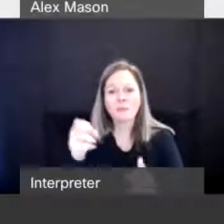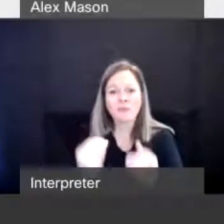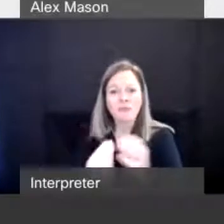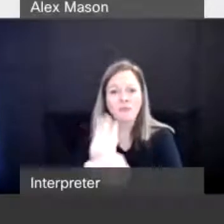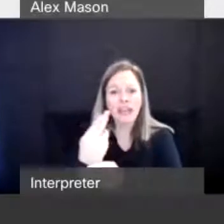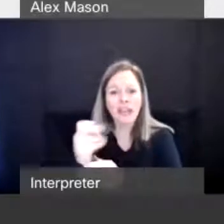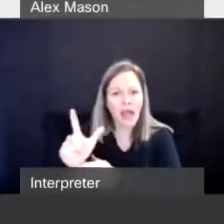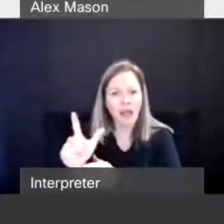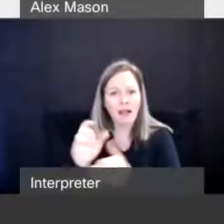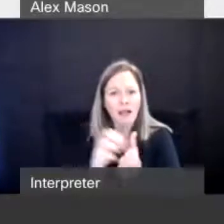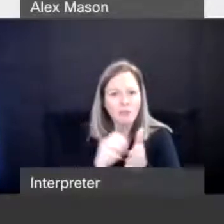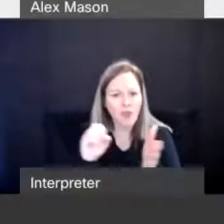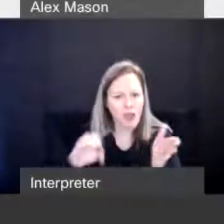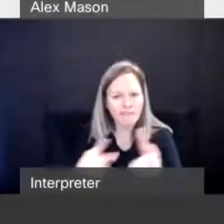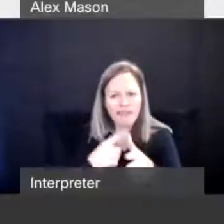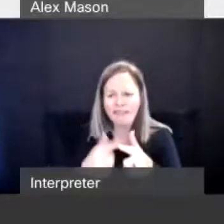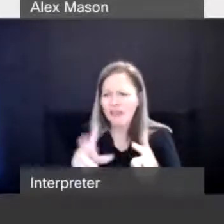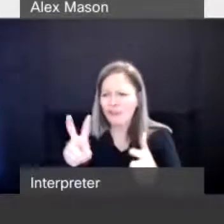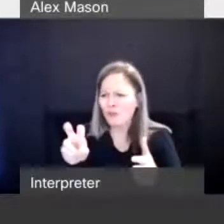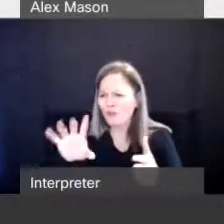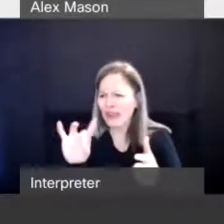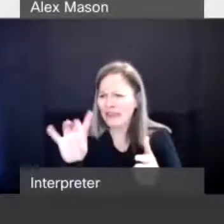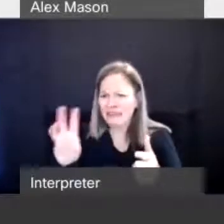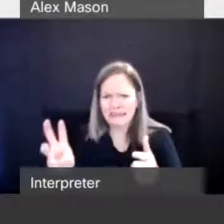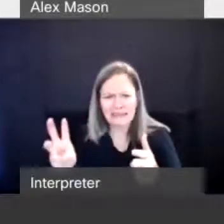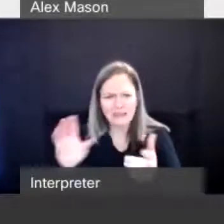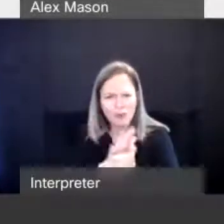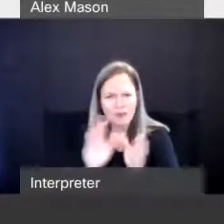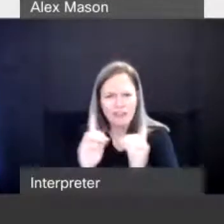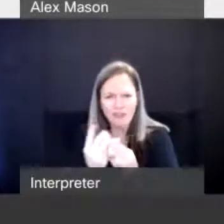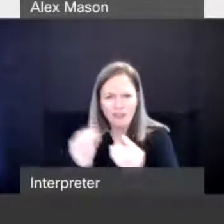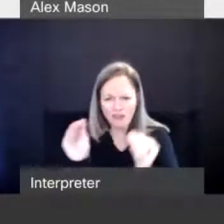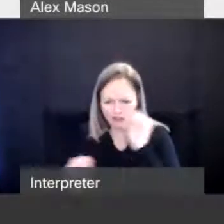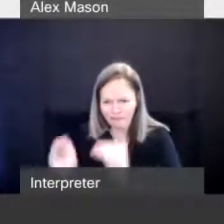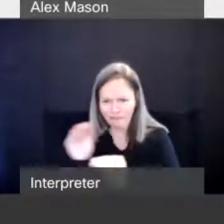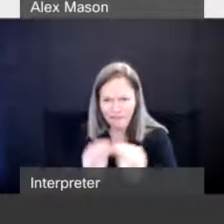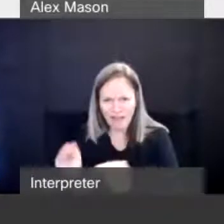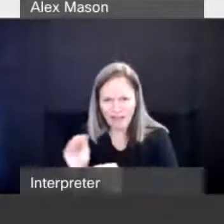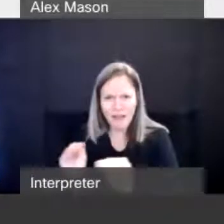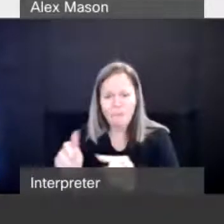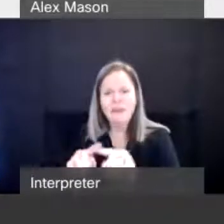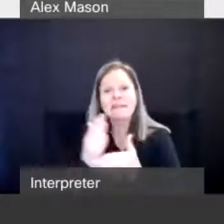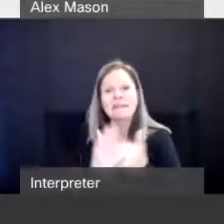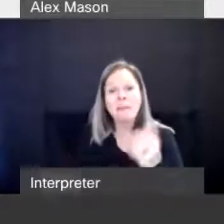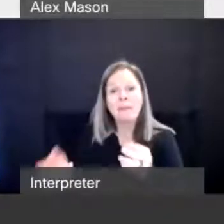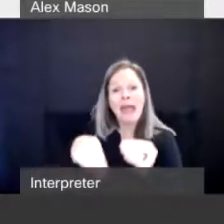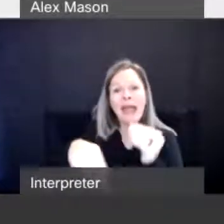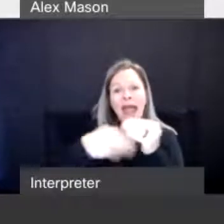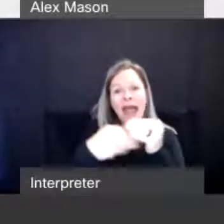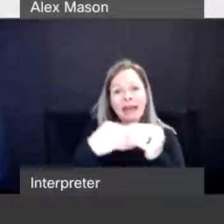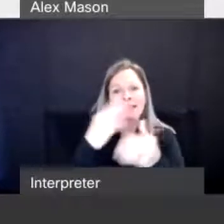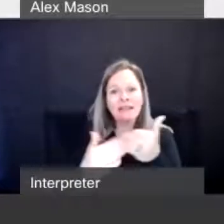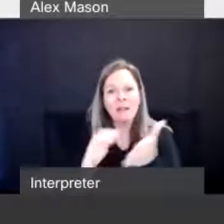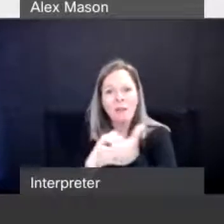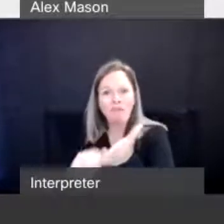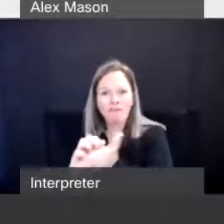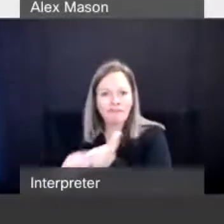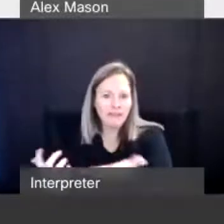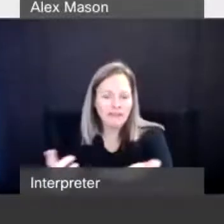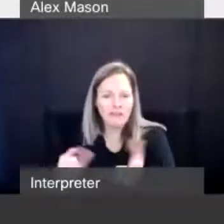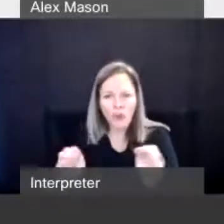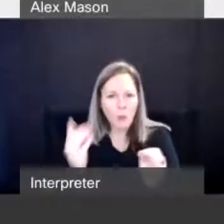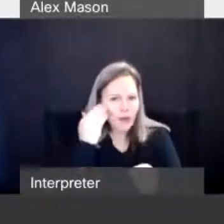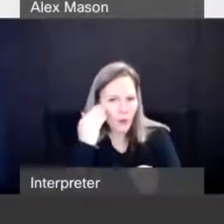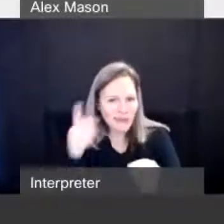286 school districts that can shuffle around, but it usually as some come off and some come on. And so nobody knows that until